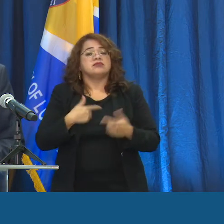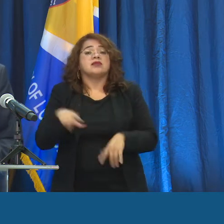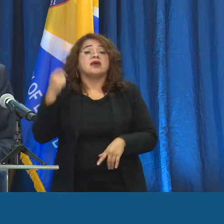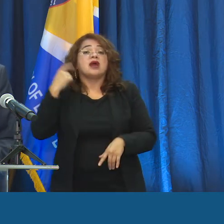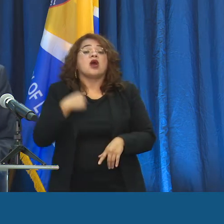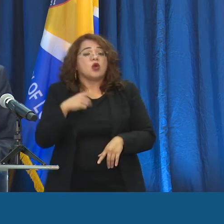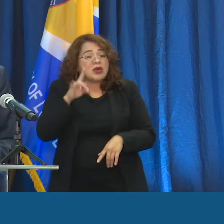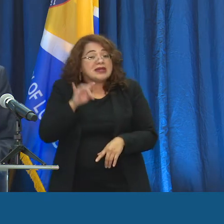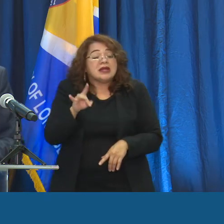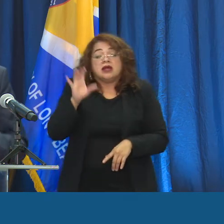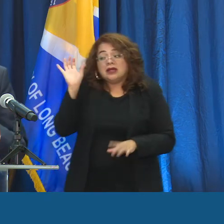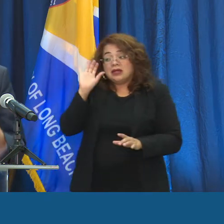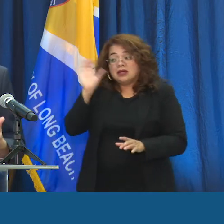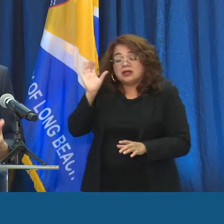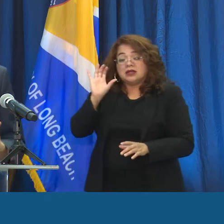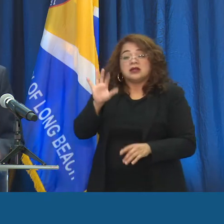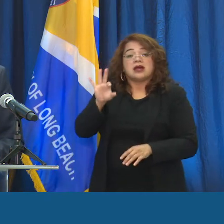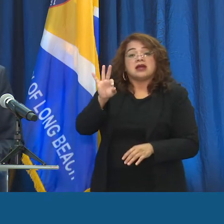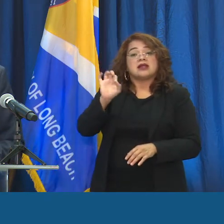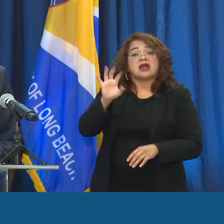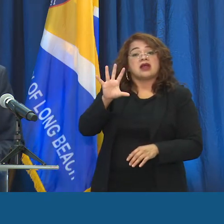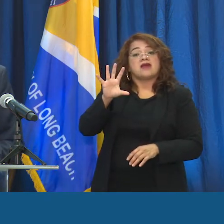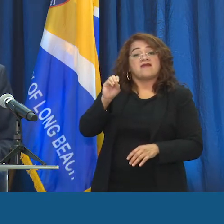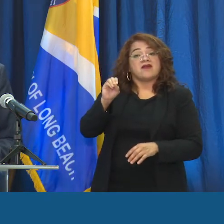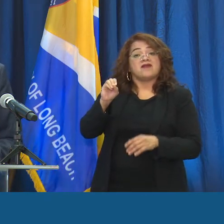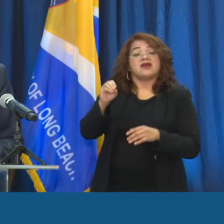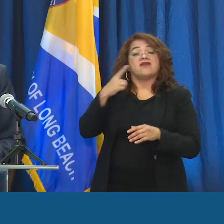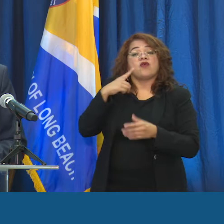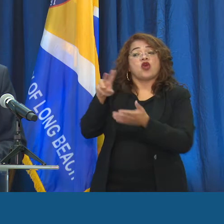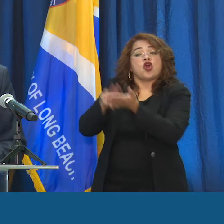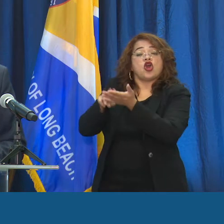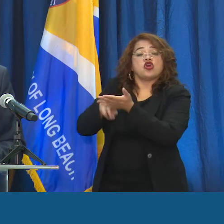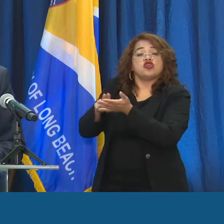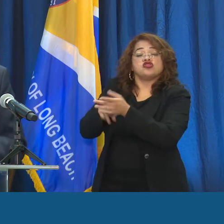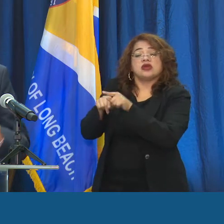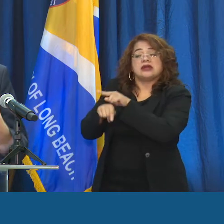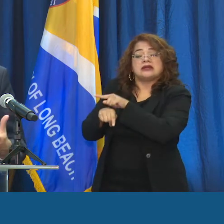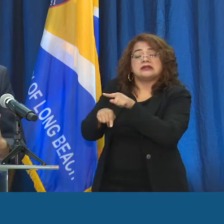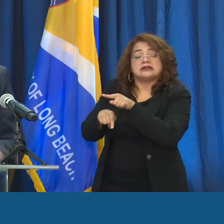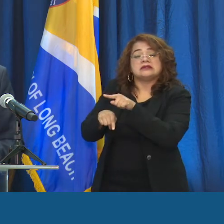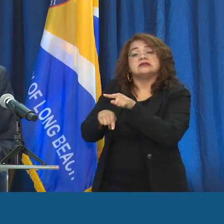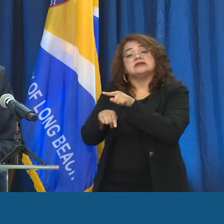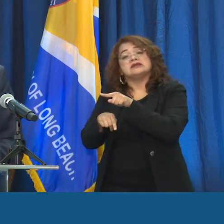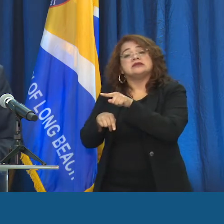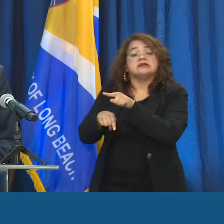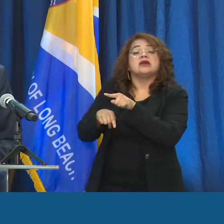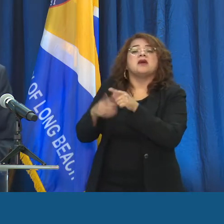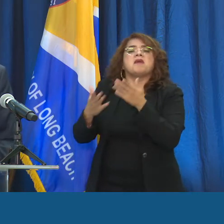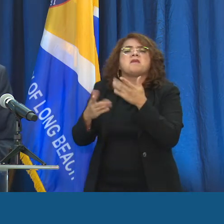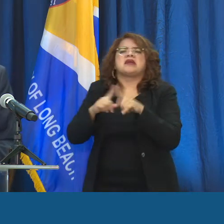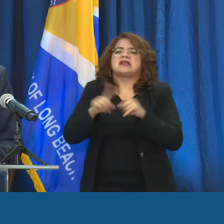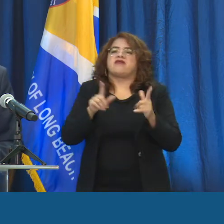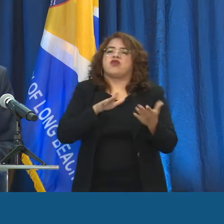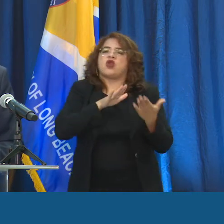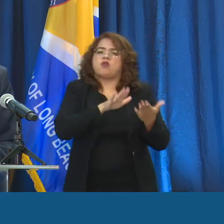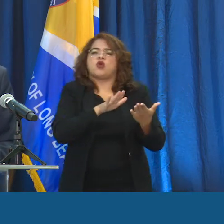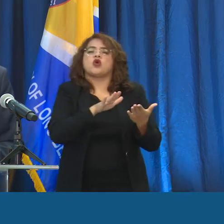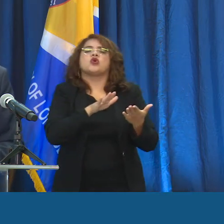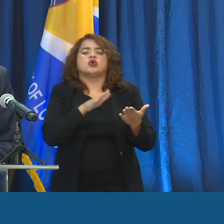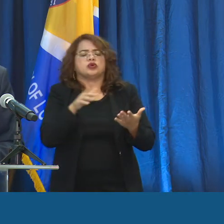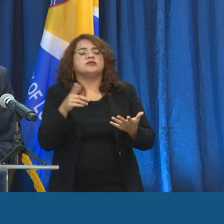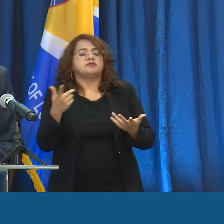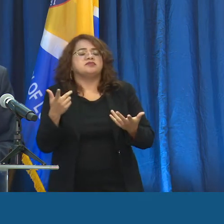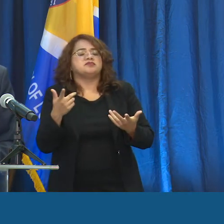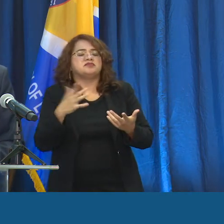proposal. That could save about $950,000. The mayor mentioned a different approach, which we'll be happy to talk about with the